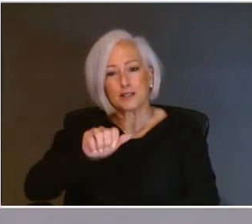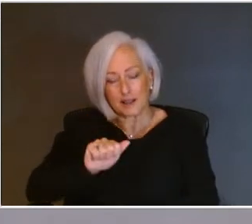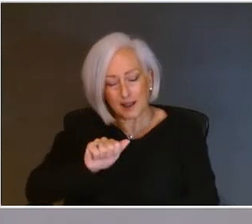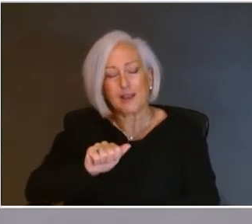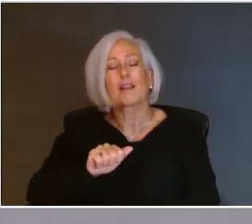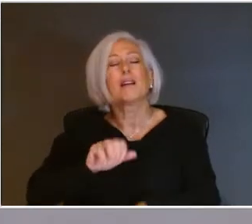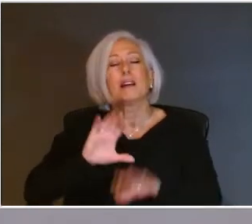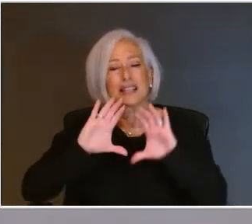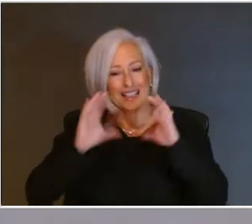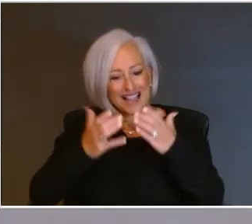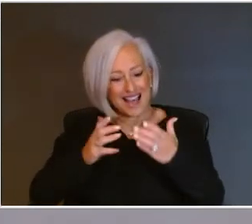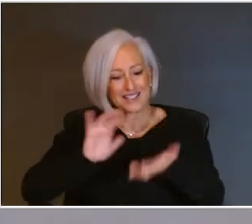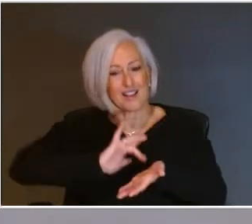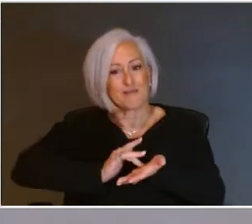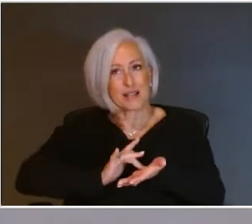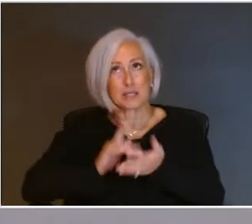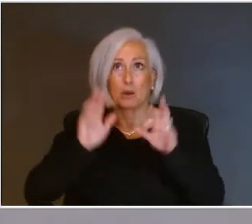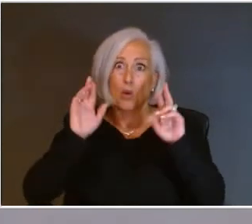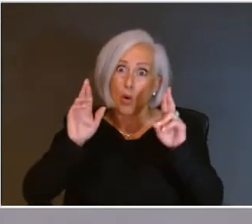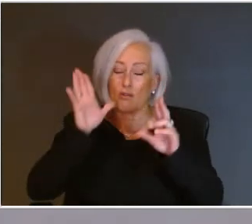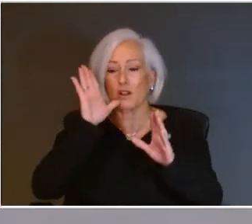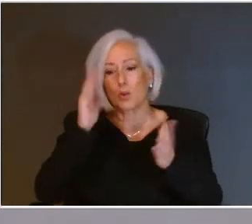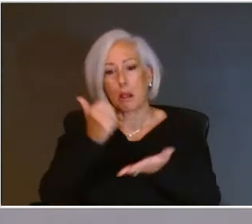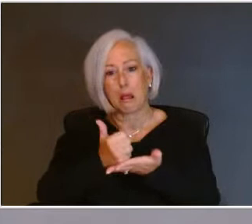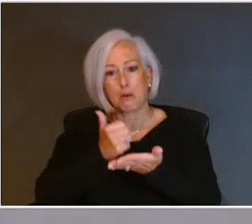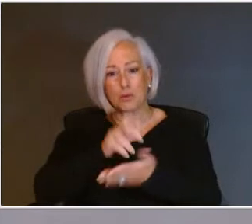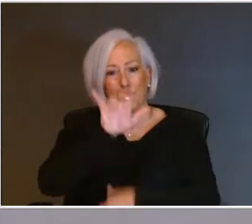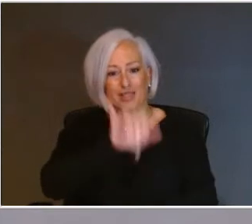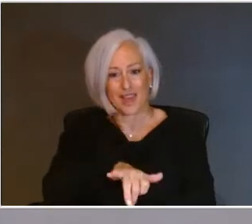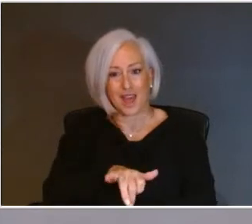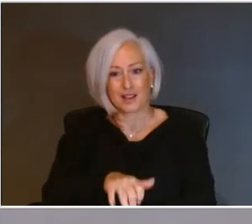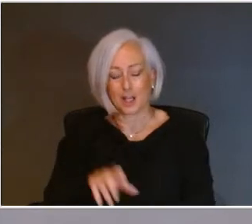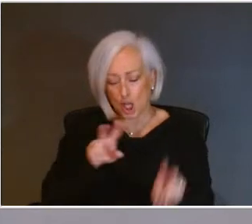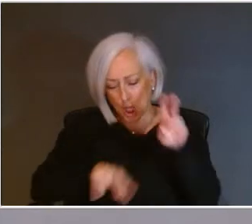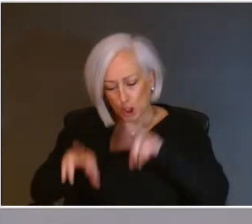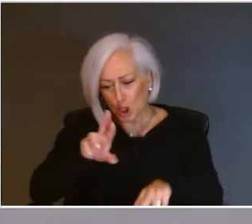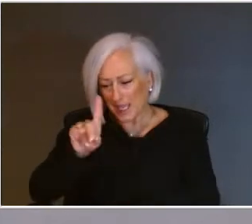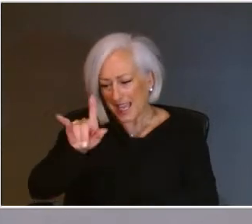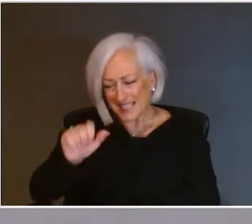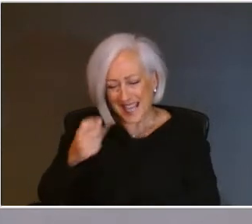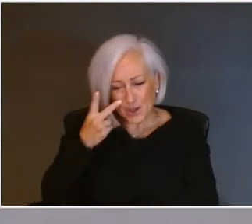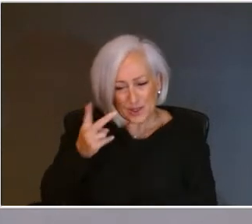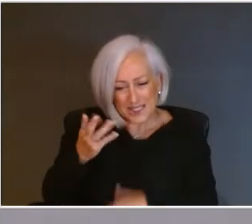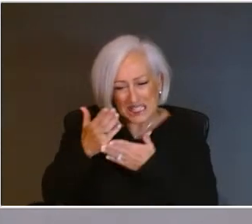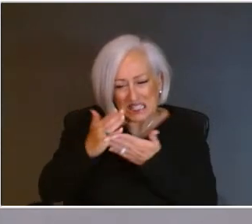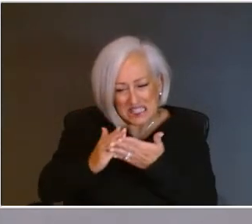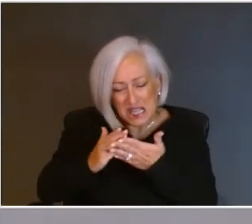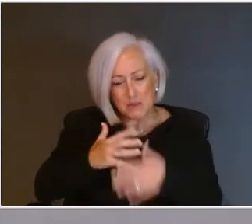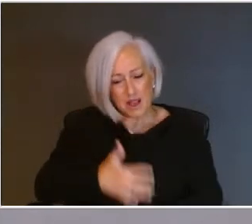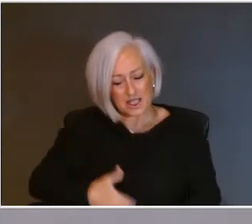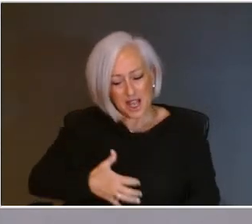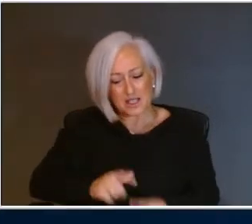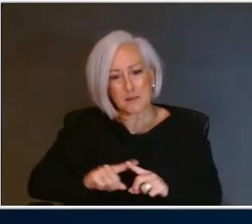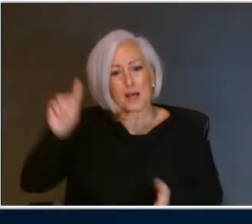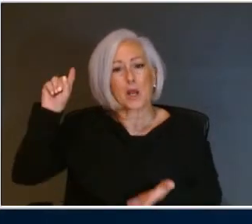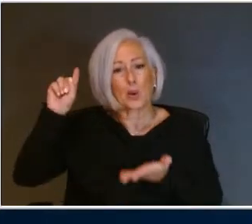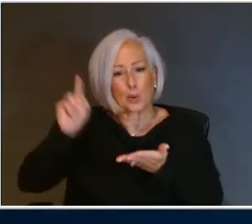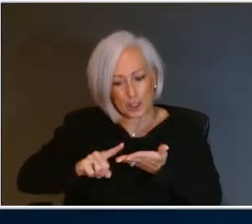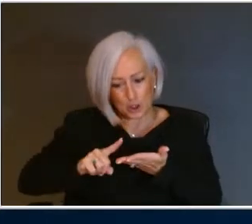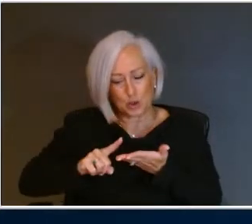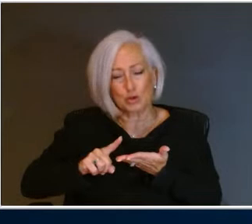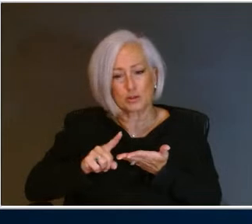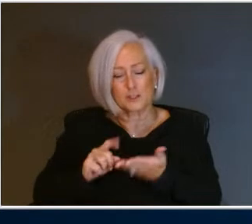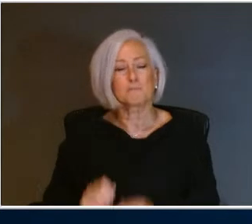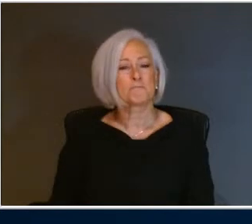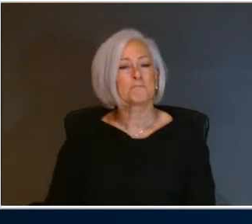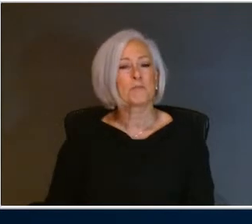that component, we hope. Looking at the data, there is still some nausea listed as a side effect, but it is much less. So in the